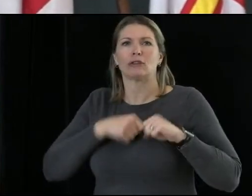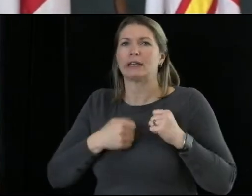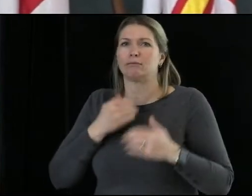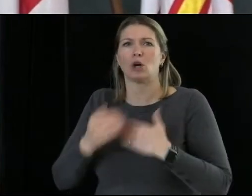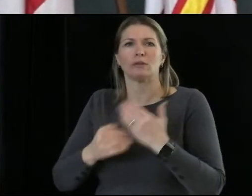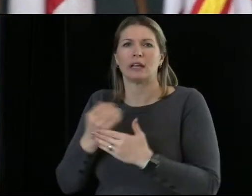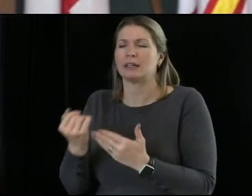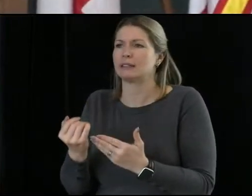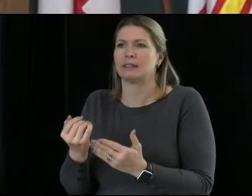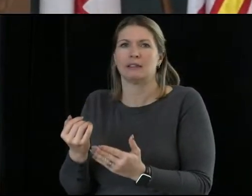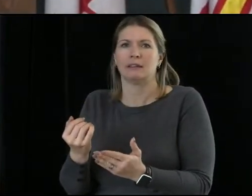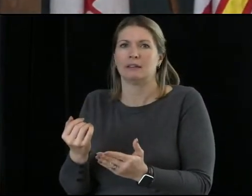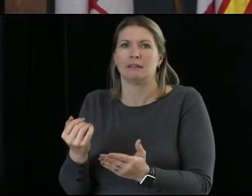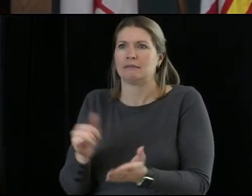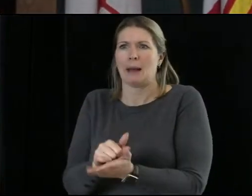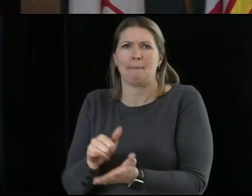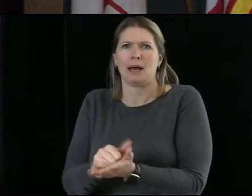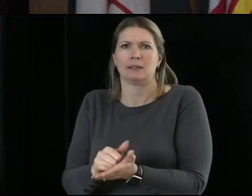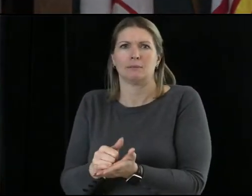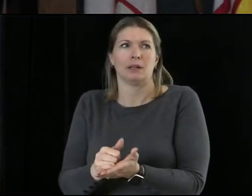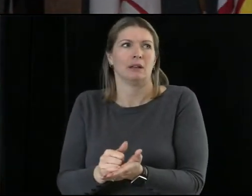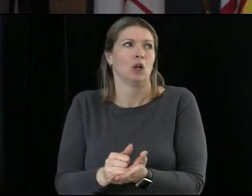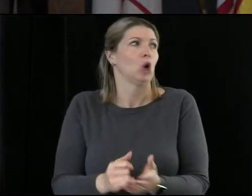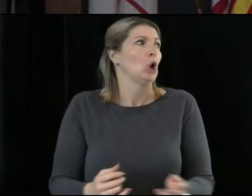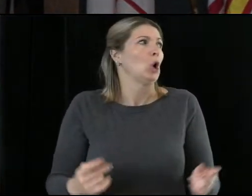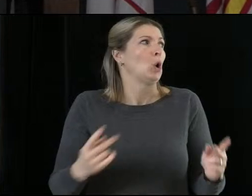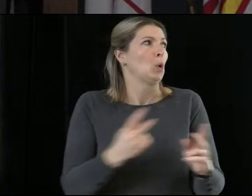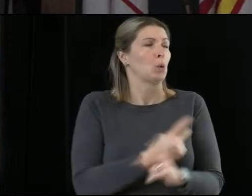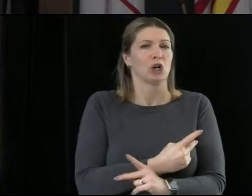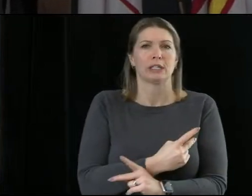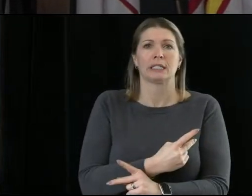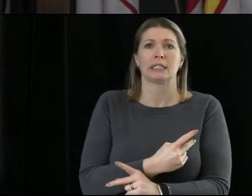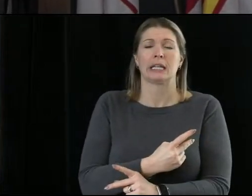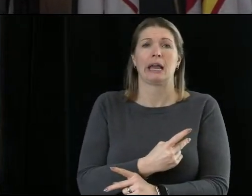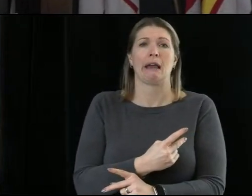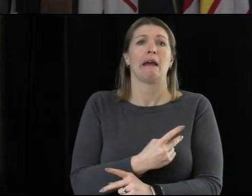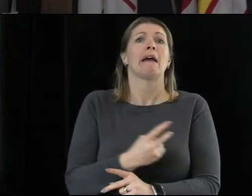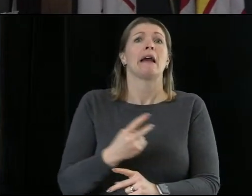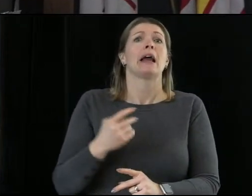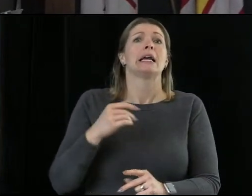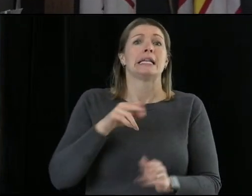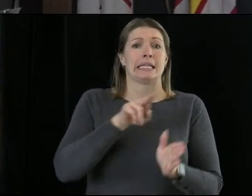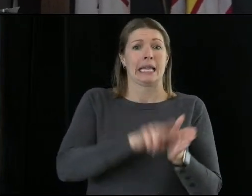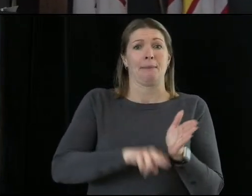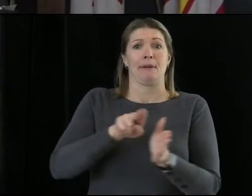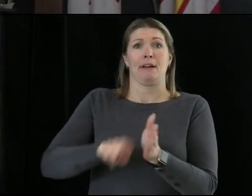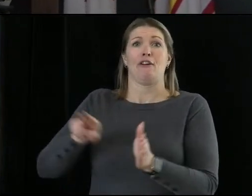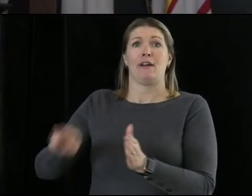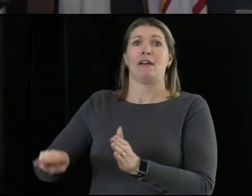there's anything more heartbreaking than a headstone without a grave.